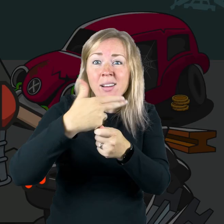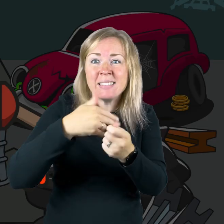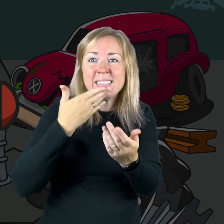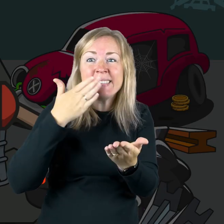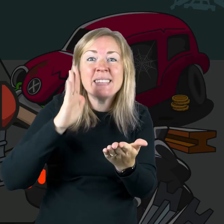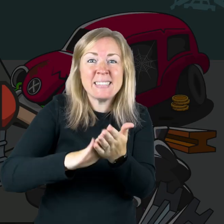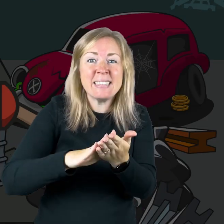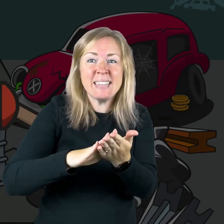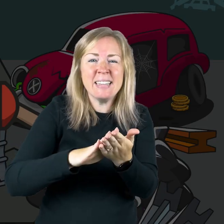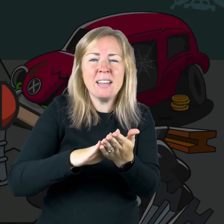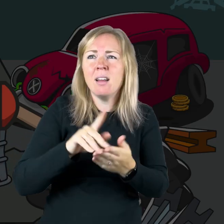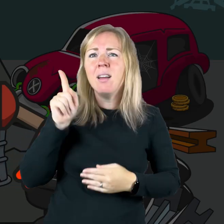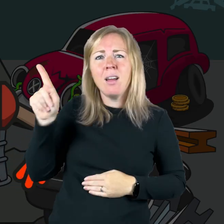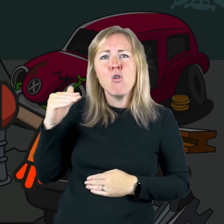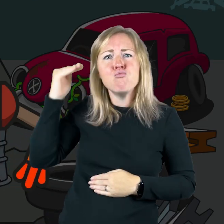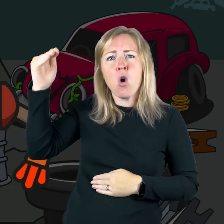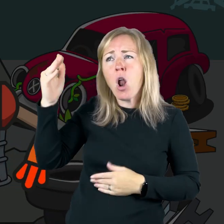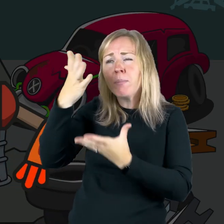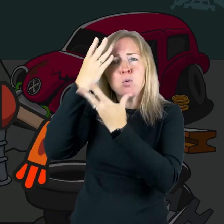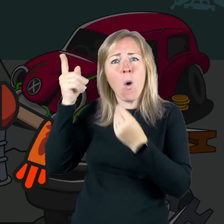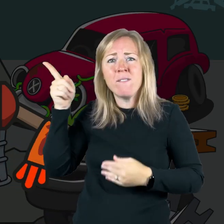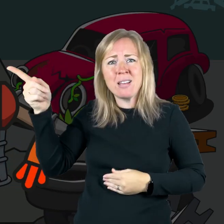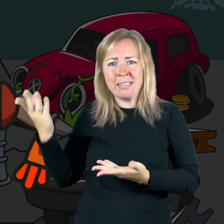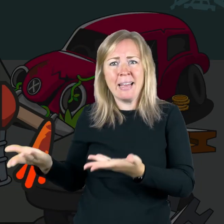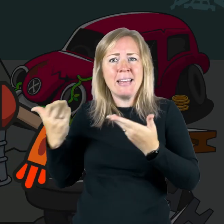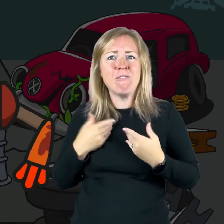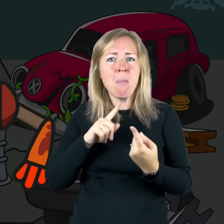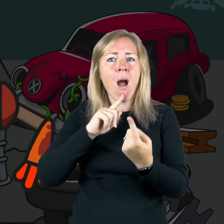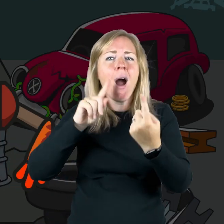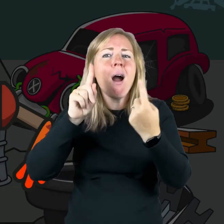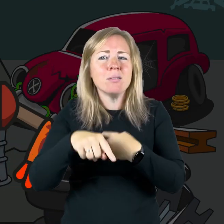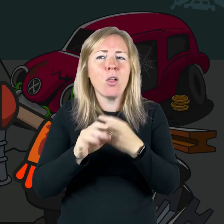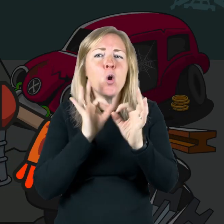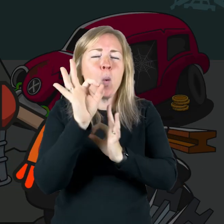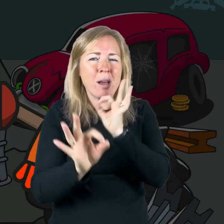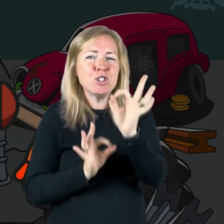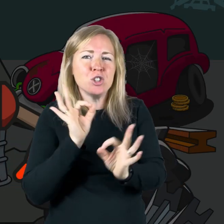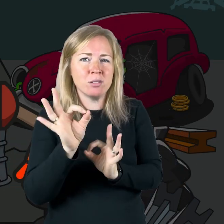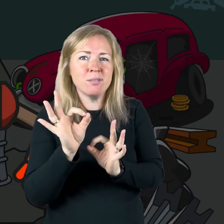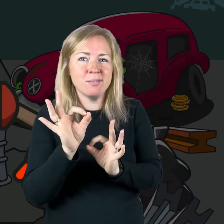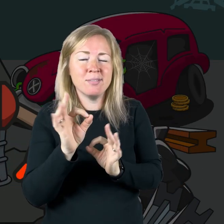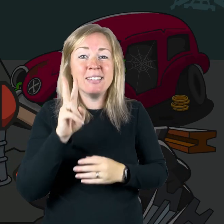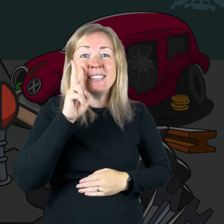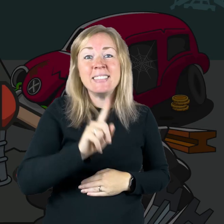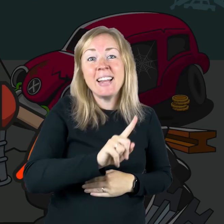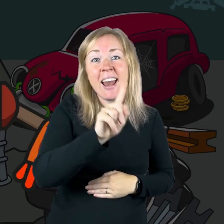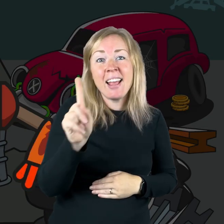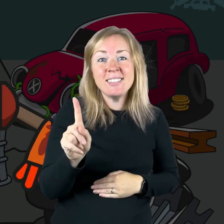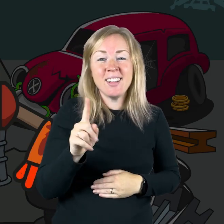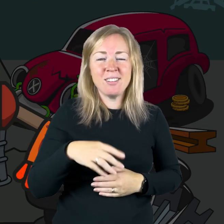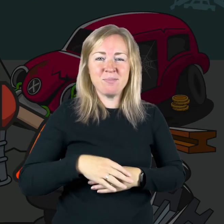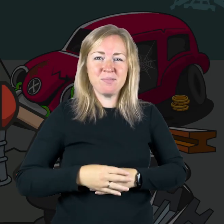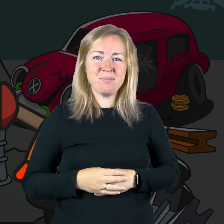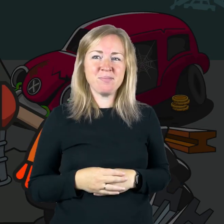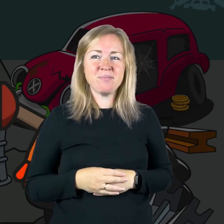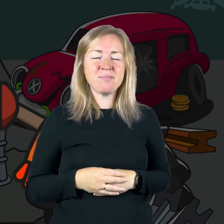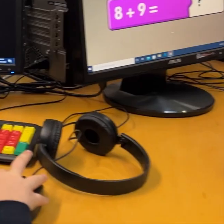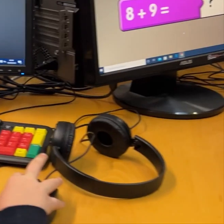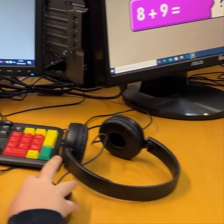you do, grown-ups, don't forget to let everyone know the answers to the questions. Till next